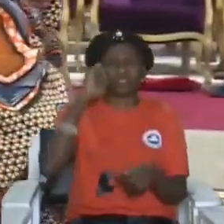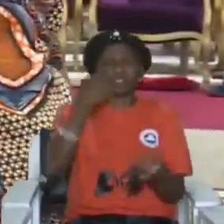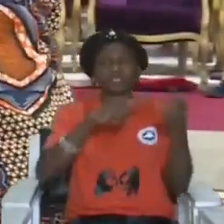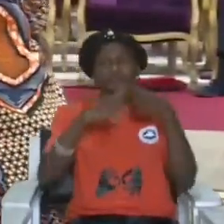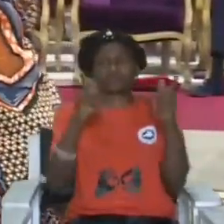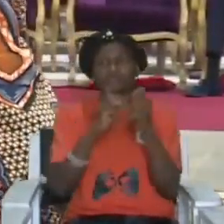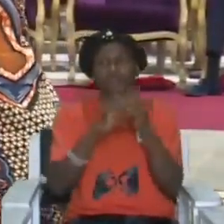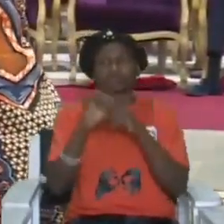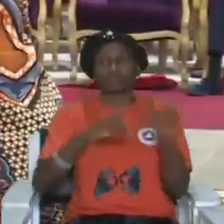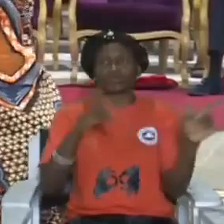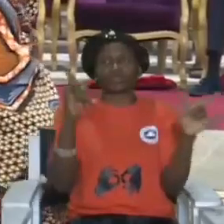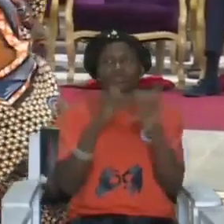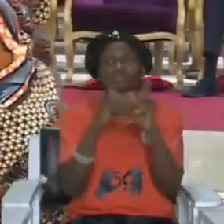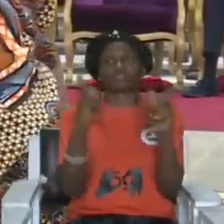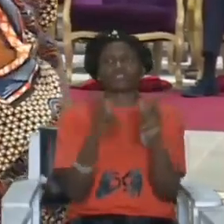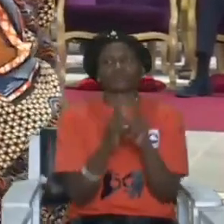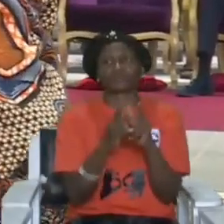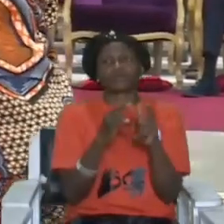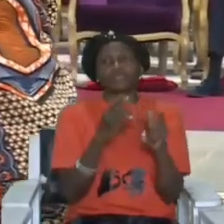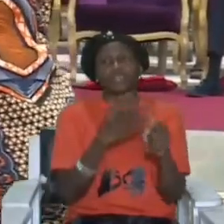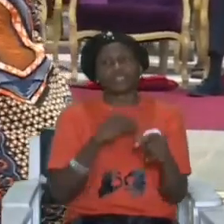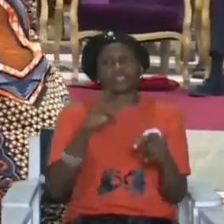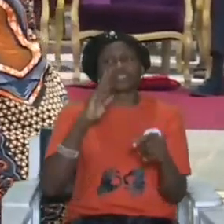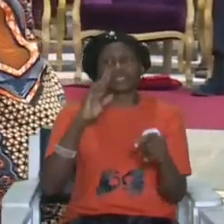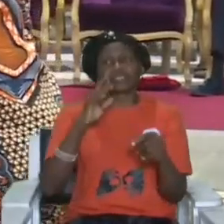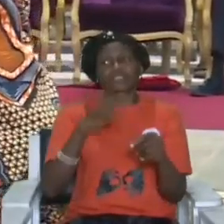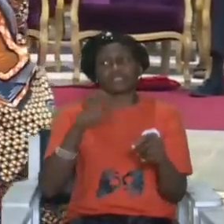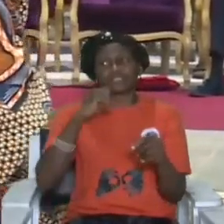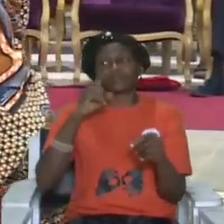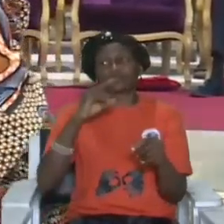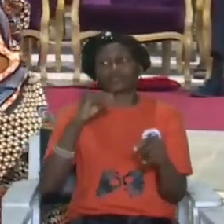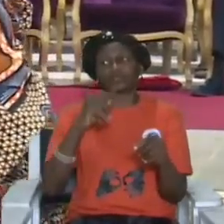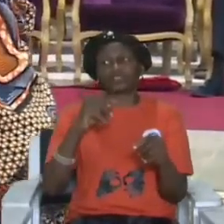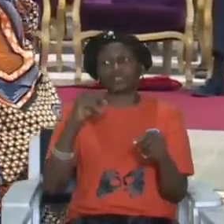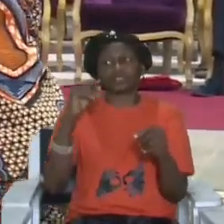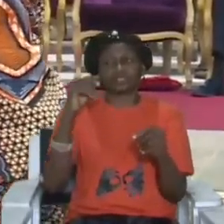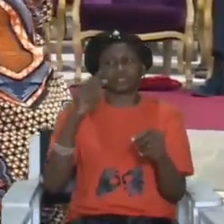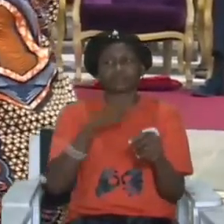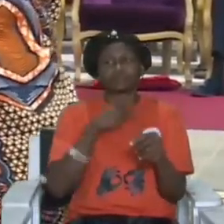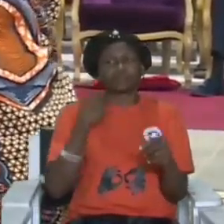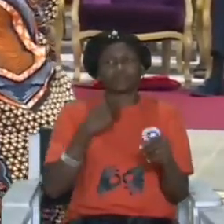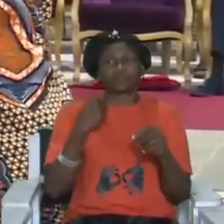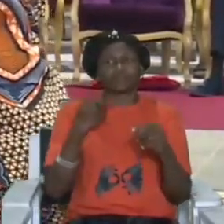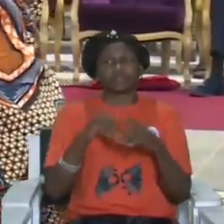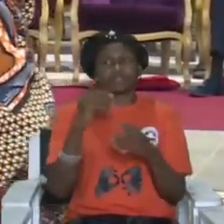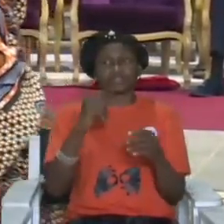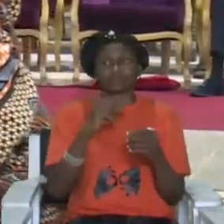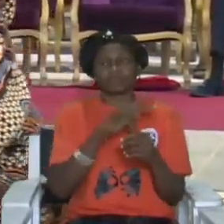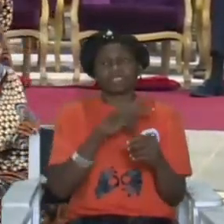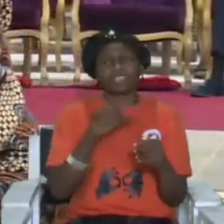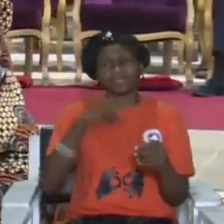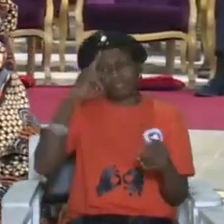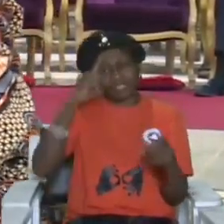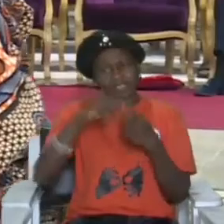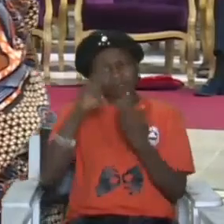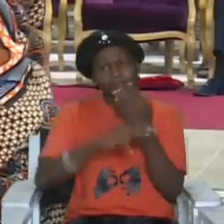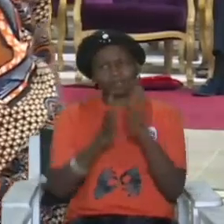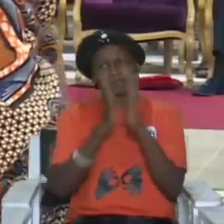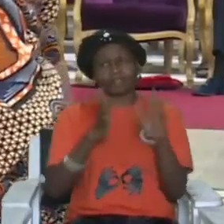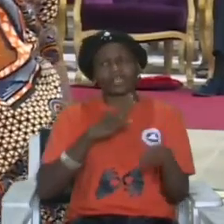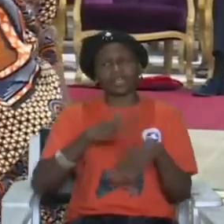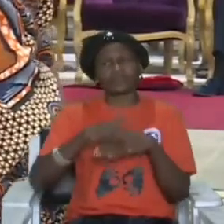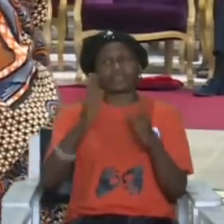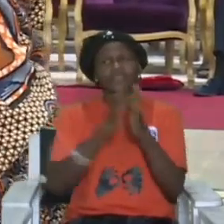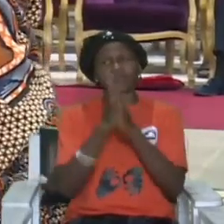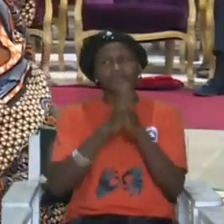camp during convention, and I am one of the ministers in my parish. We had an agreement prayer, and after